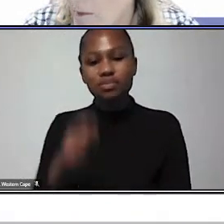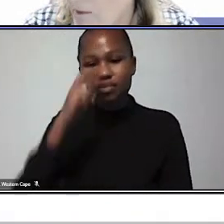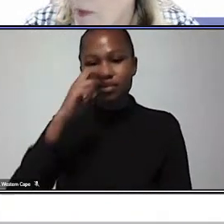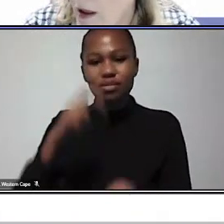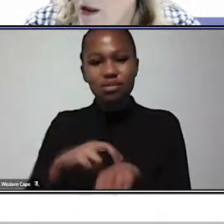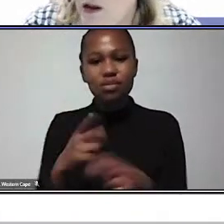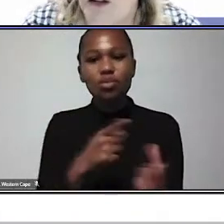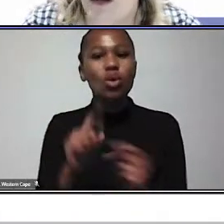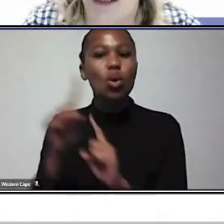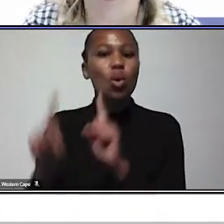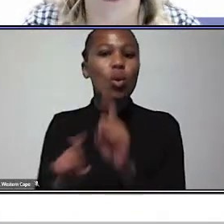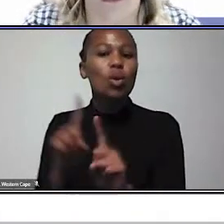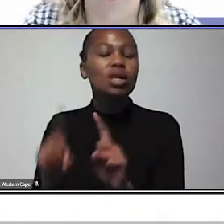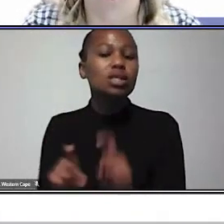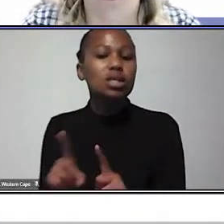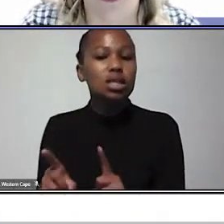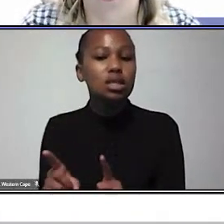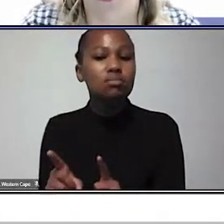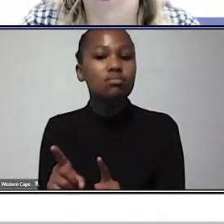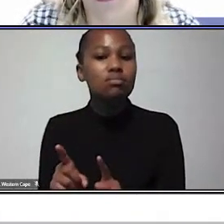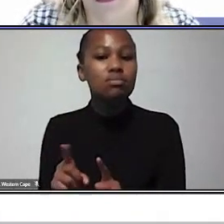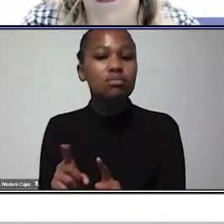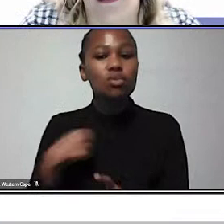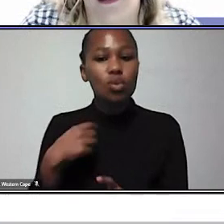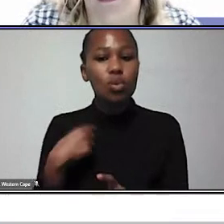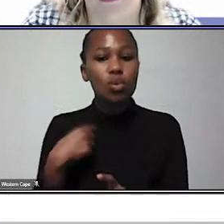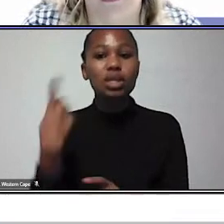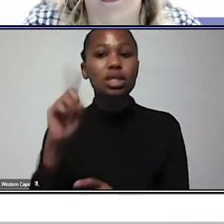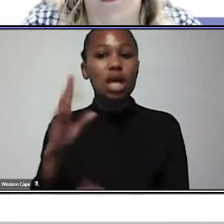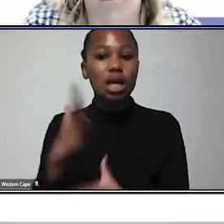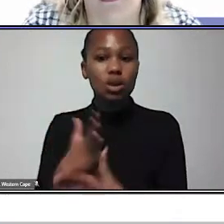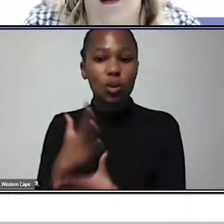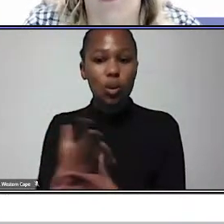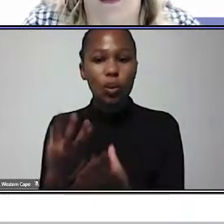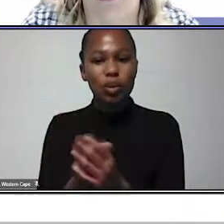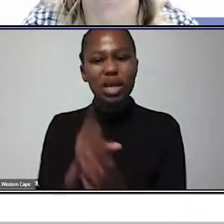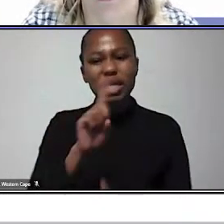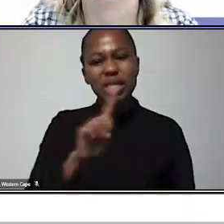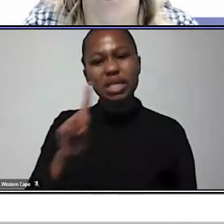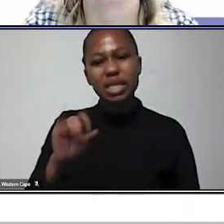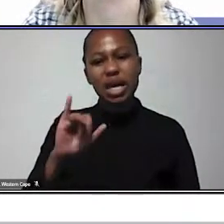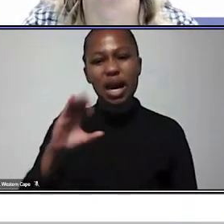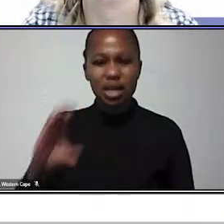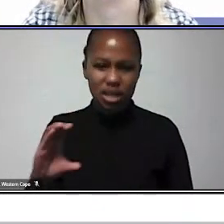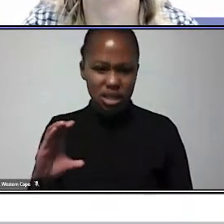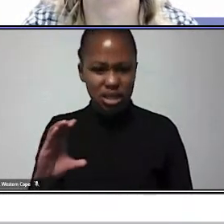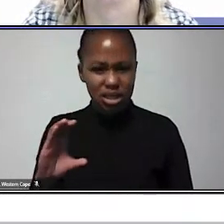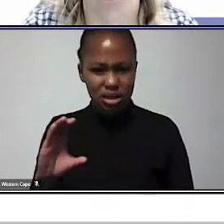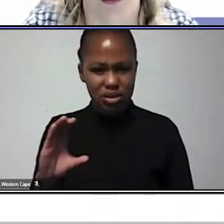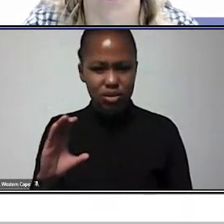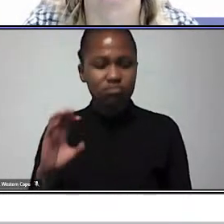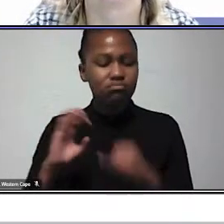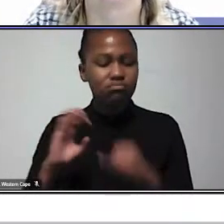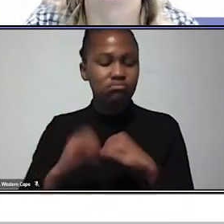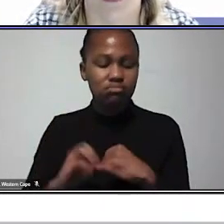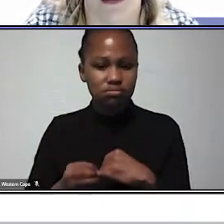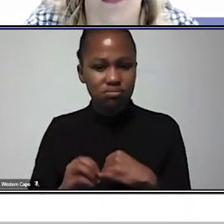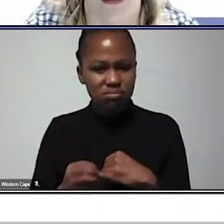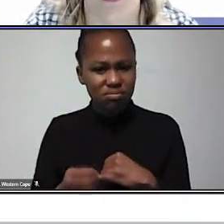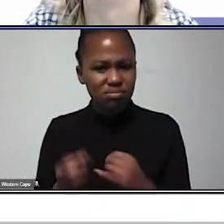question, so definitely we've started work with the DTIC and are now at the point of trying to crowd